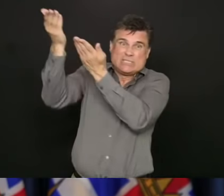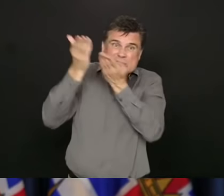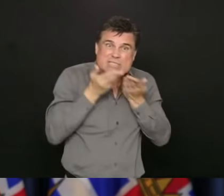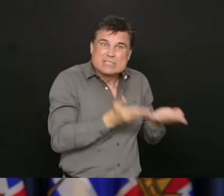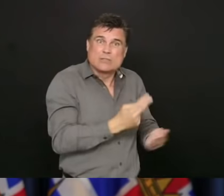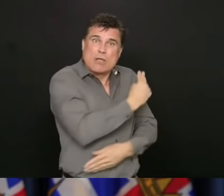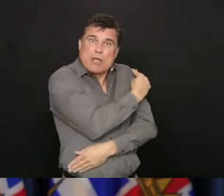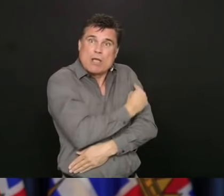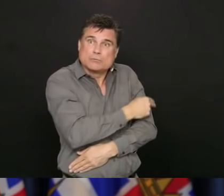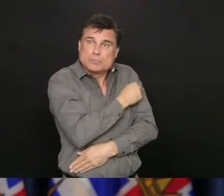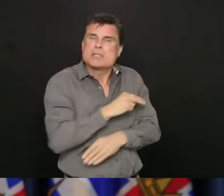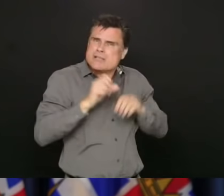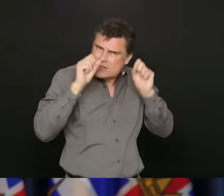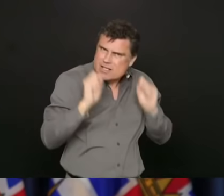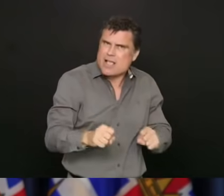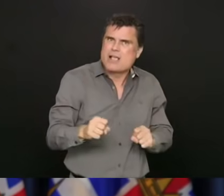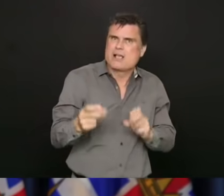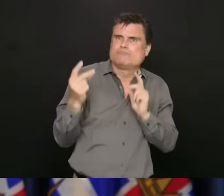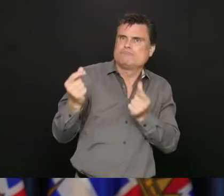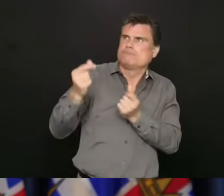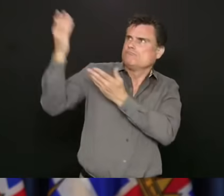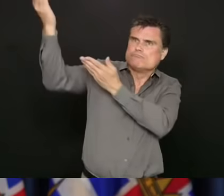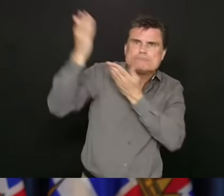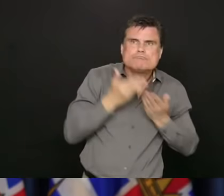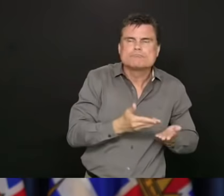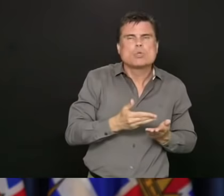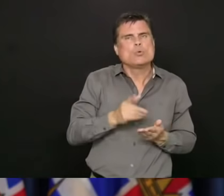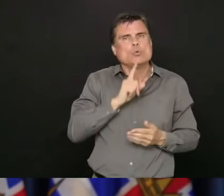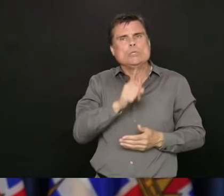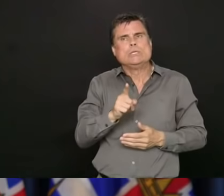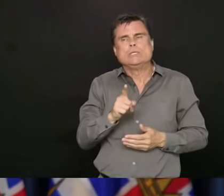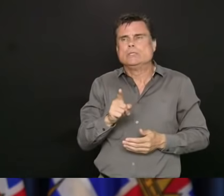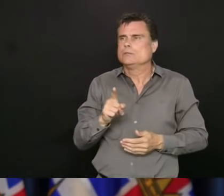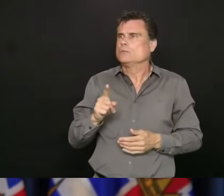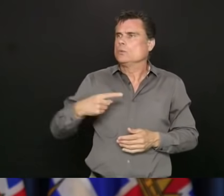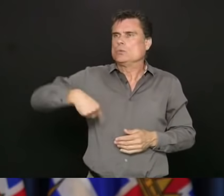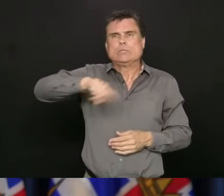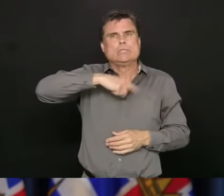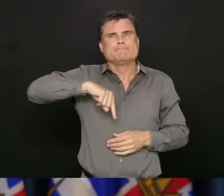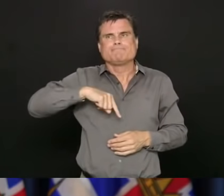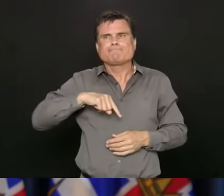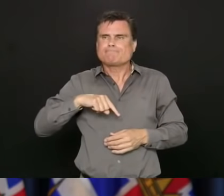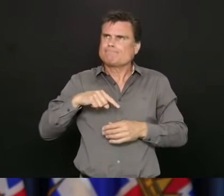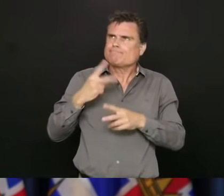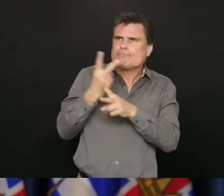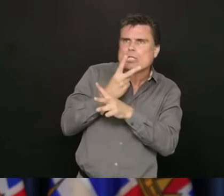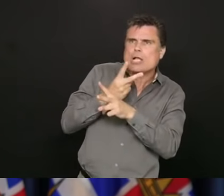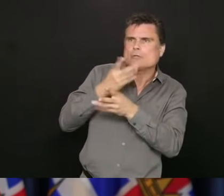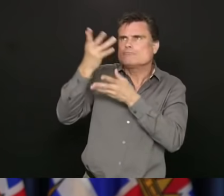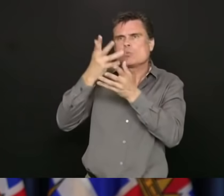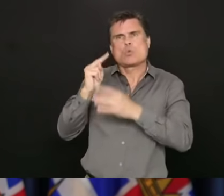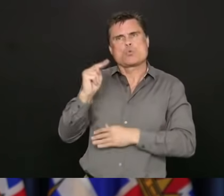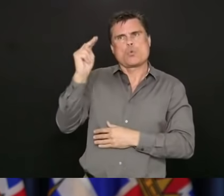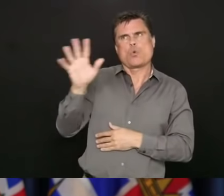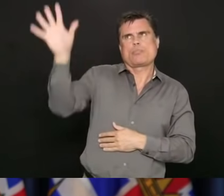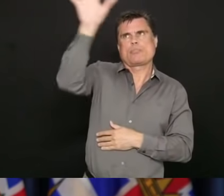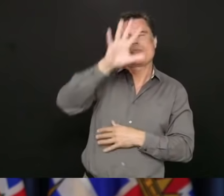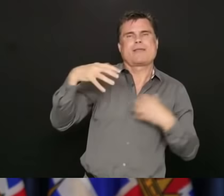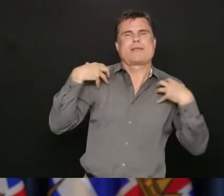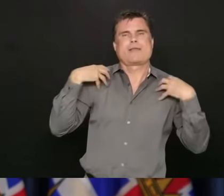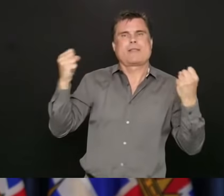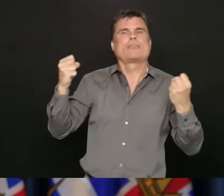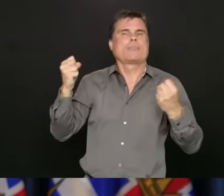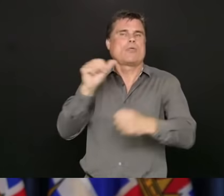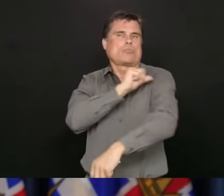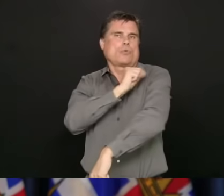before they emerge. And so in the Northern Health Authority, the number of cases is very low. That's very good news. I think there's a